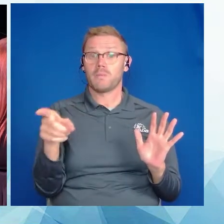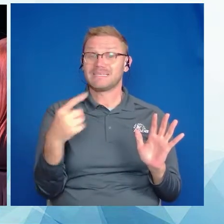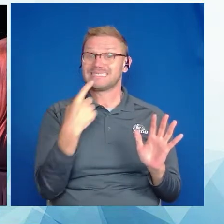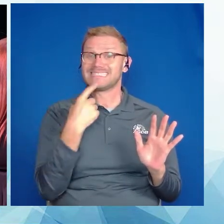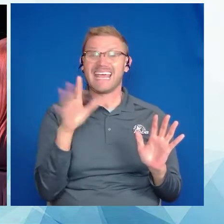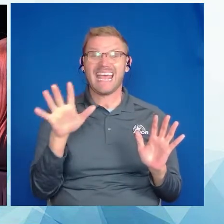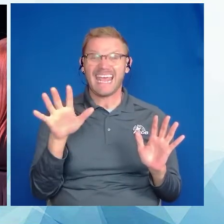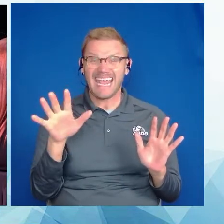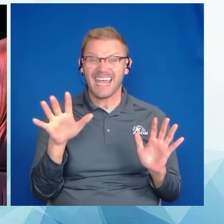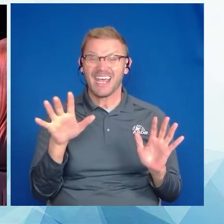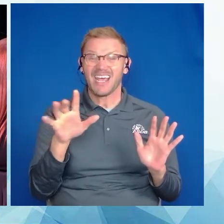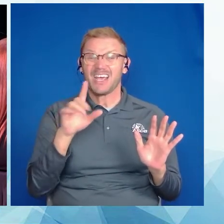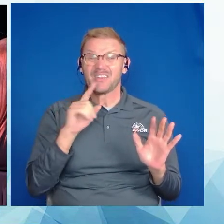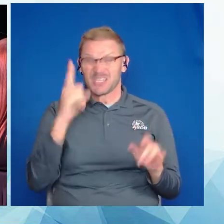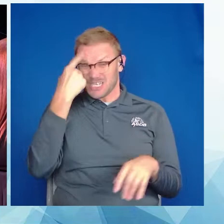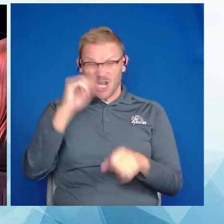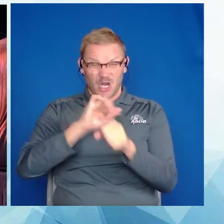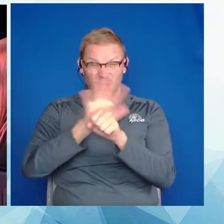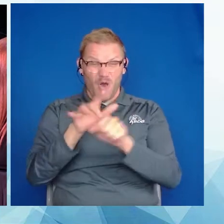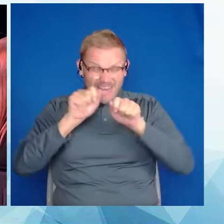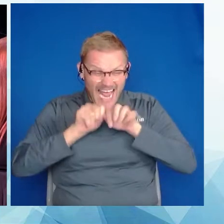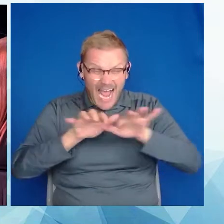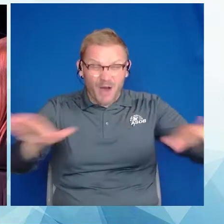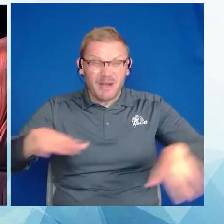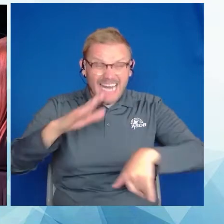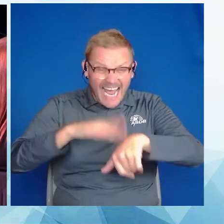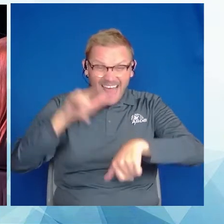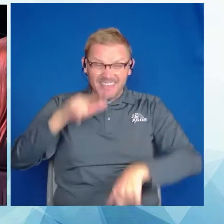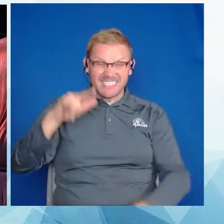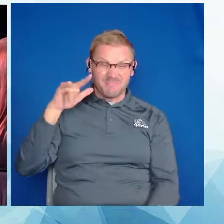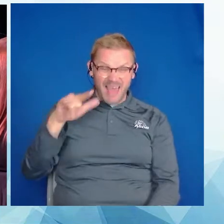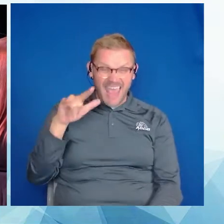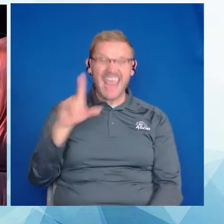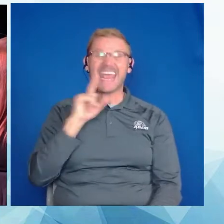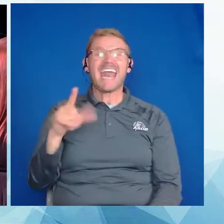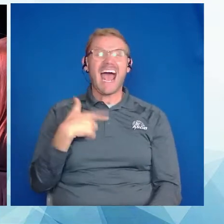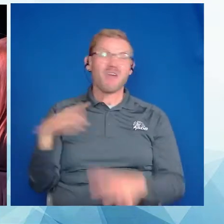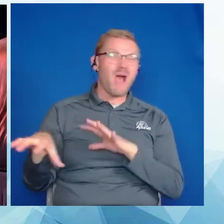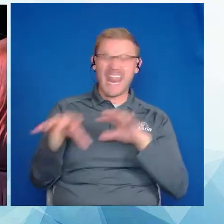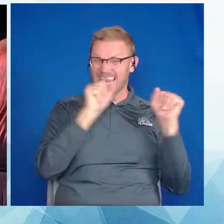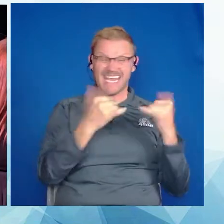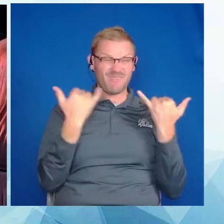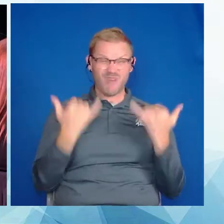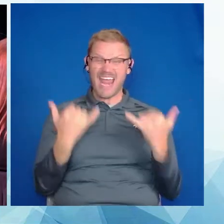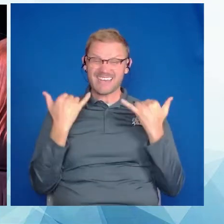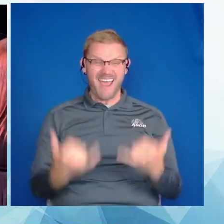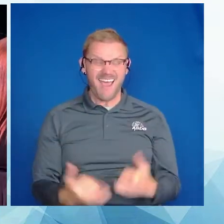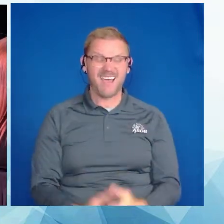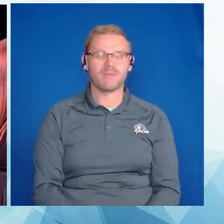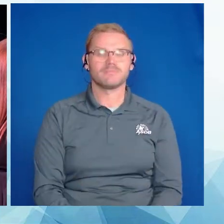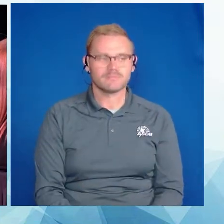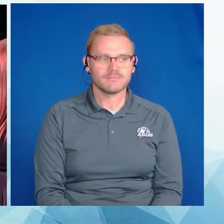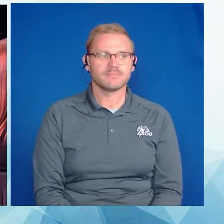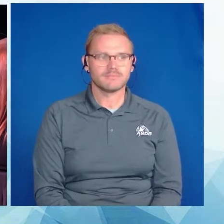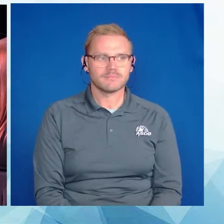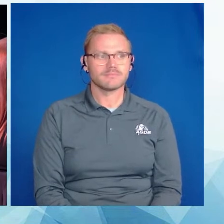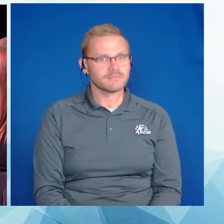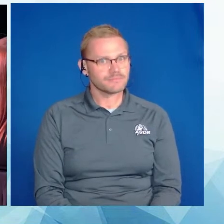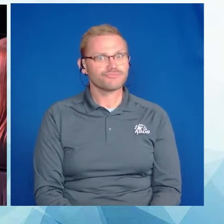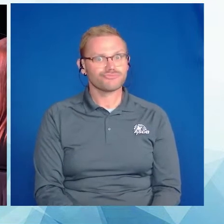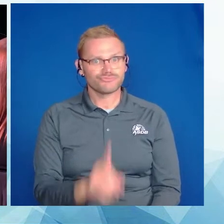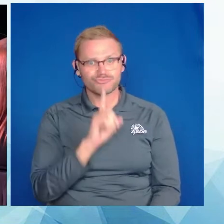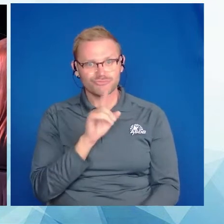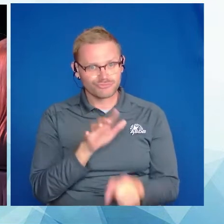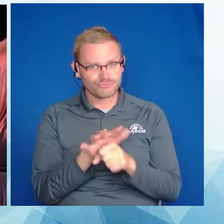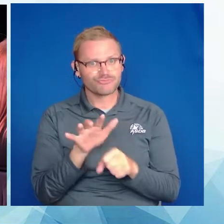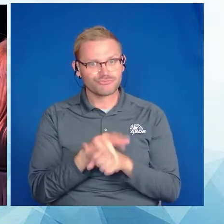saying, "There's a COVID outbreak on this plane. Get me out of here right now." Sure